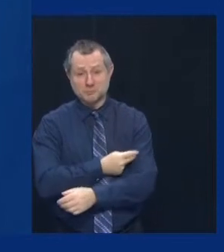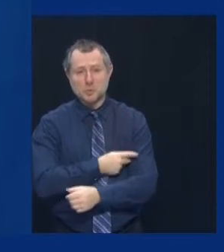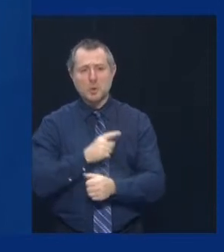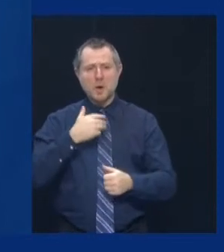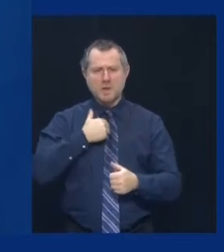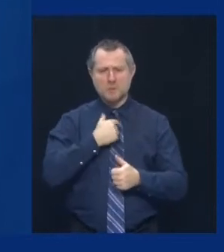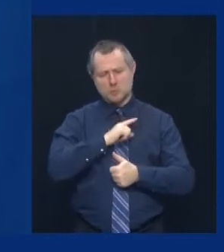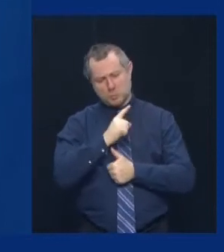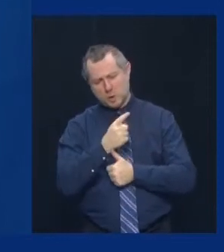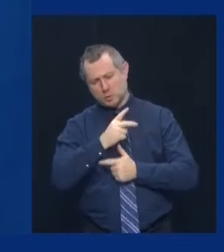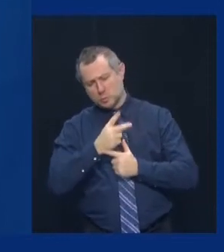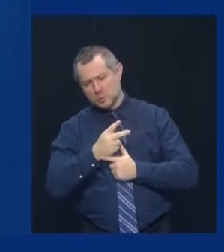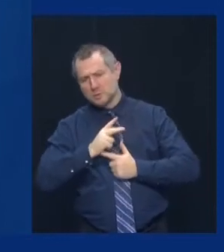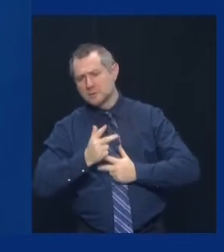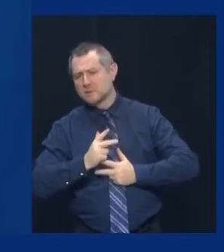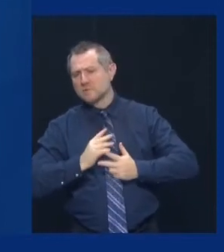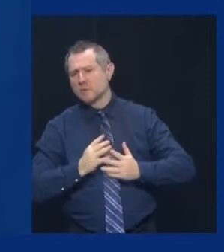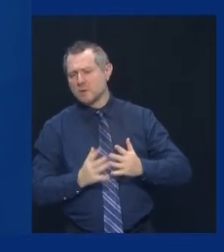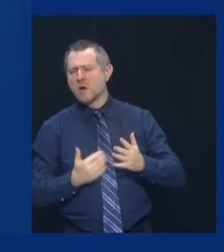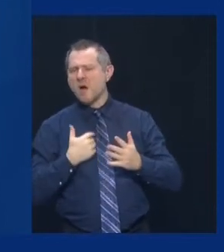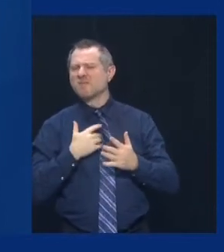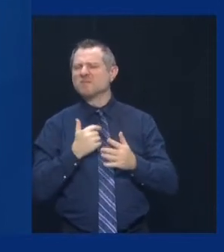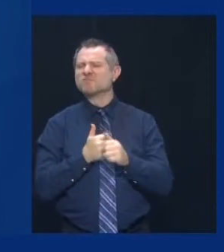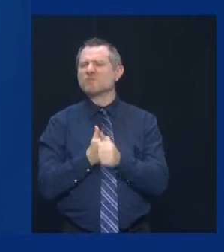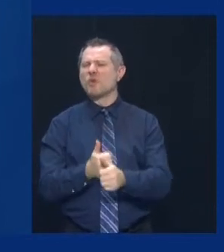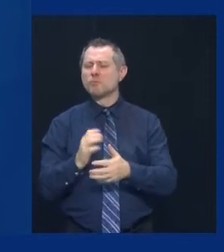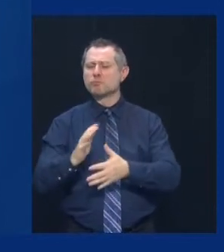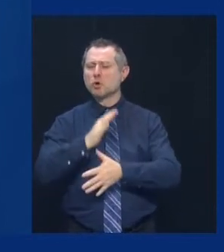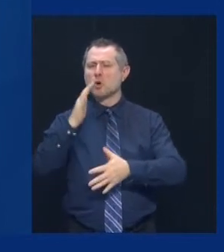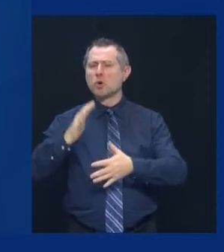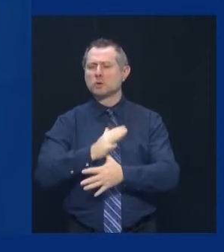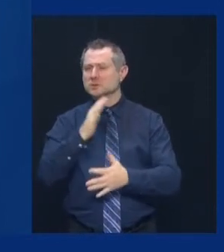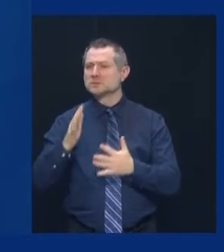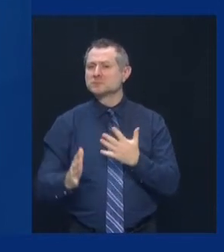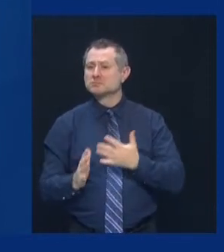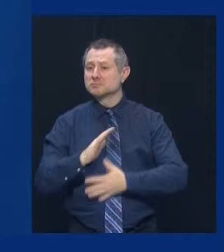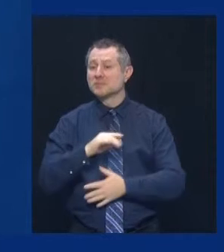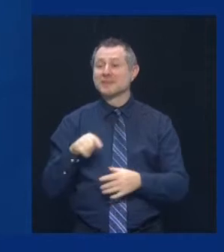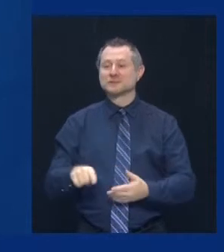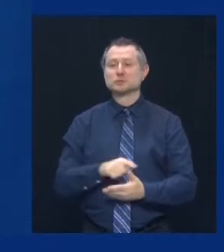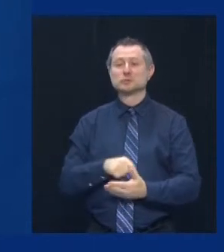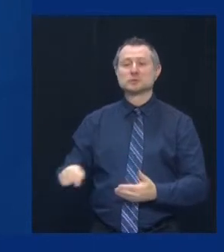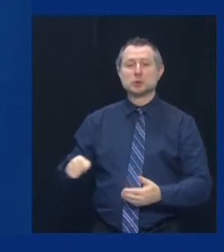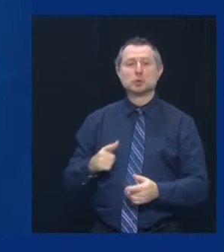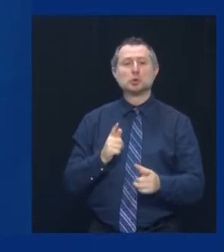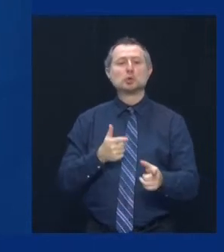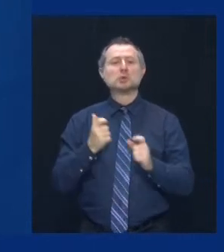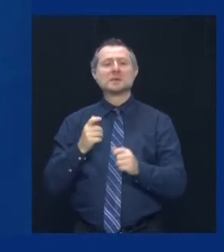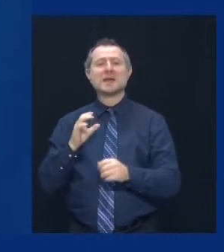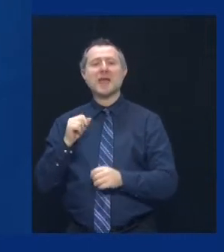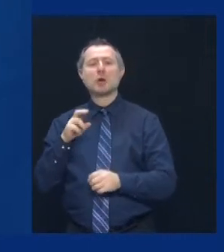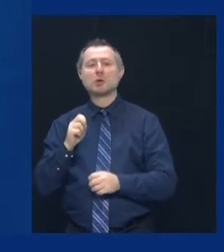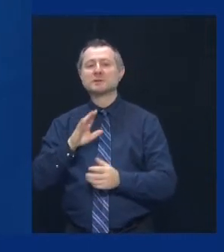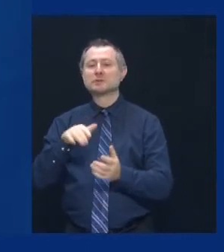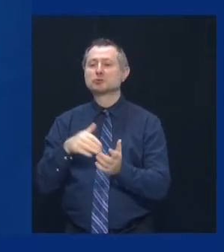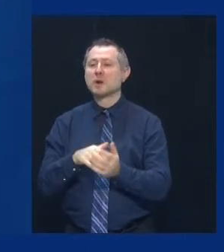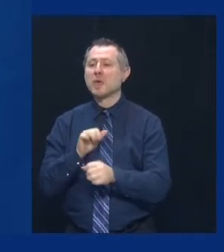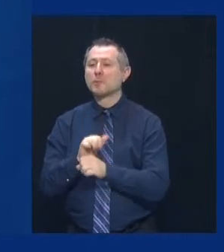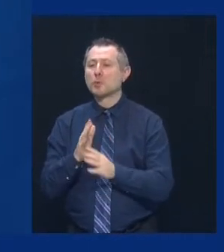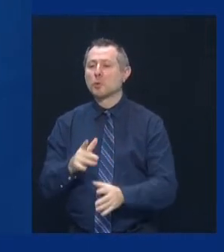More vaccines, you just work your way down that list. This week, it's going to be urgent care center employees, individuals who